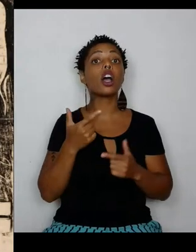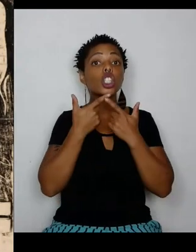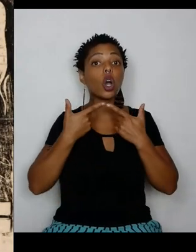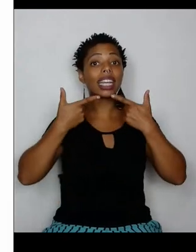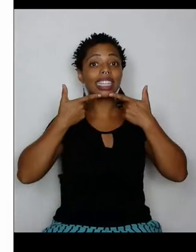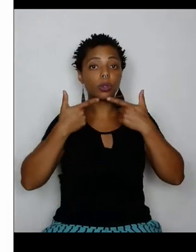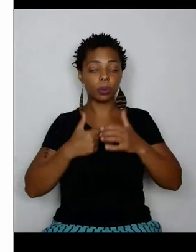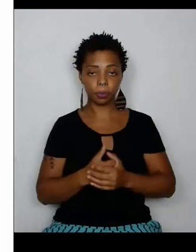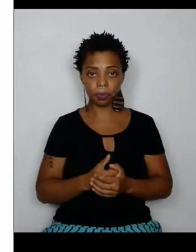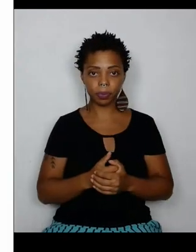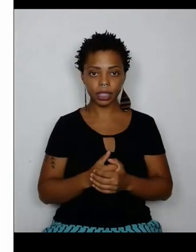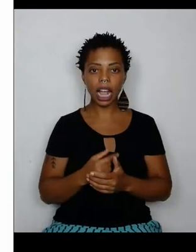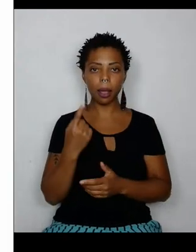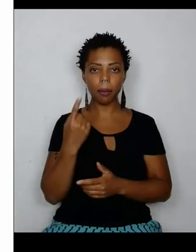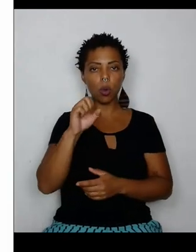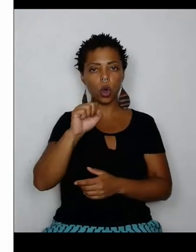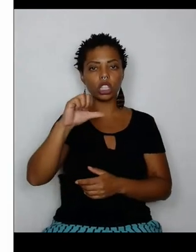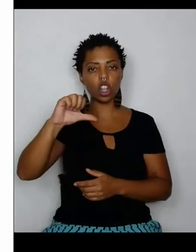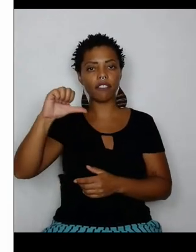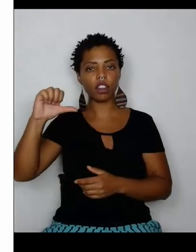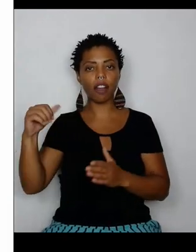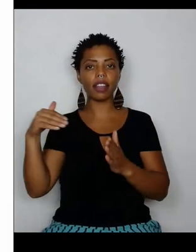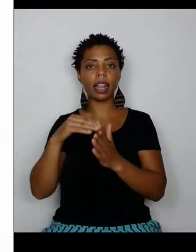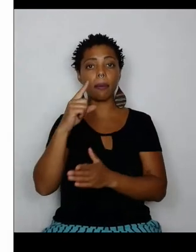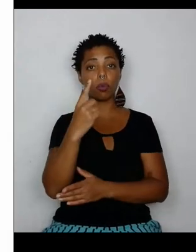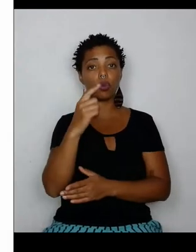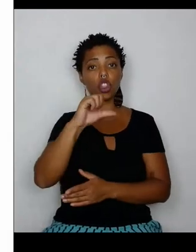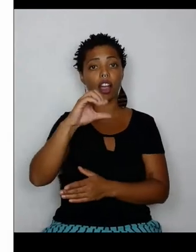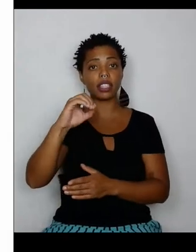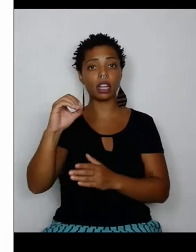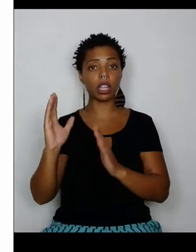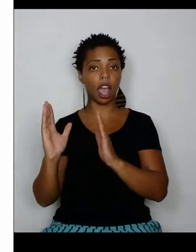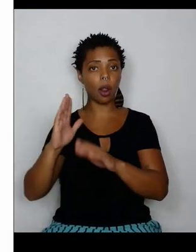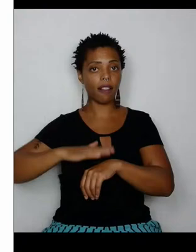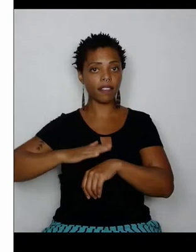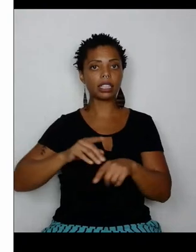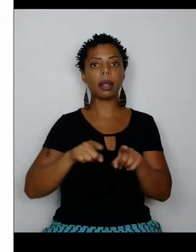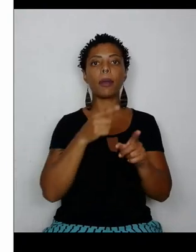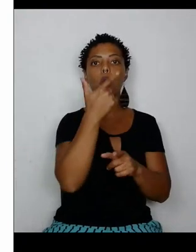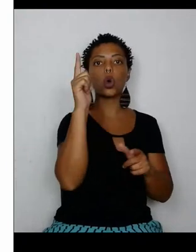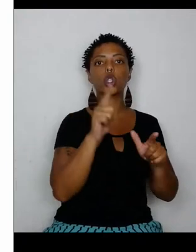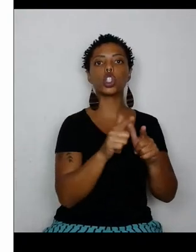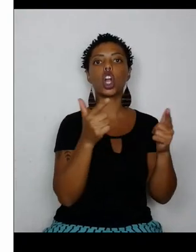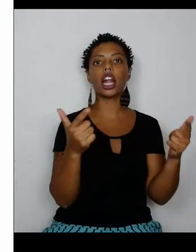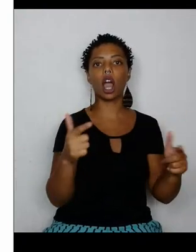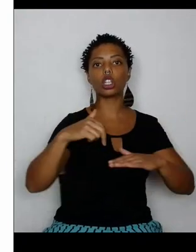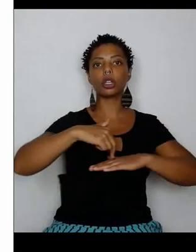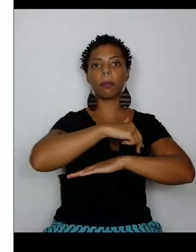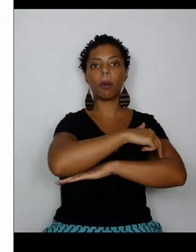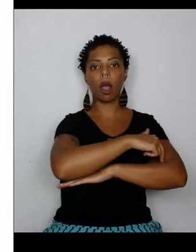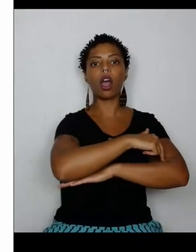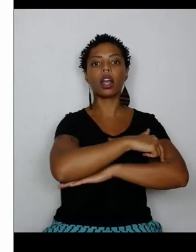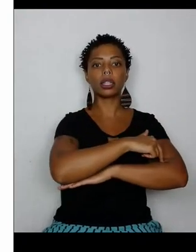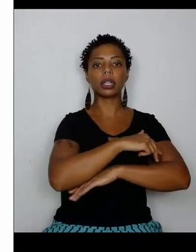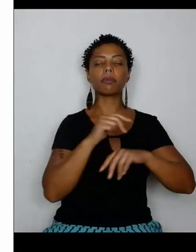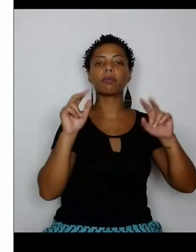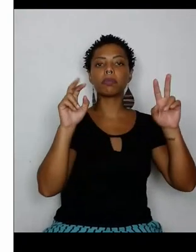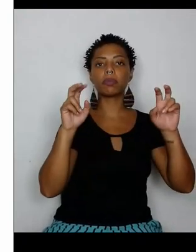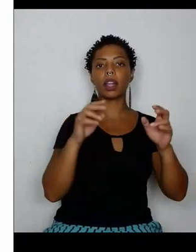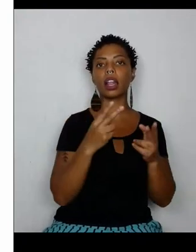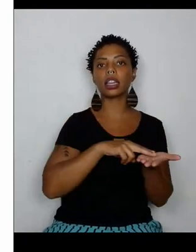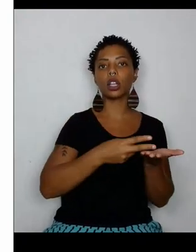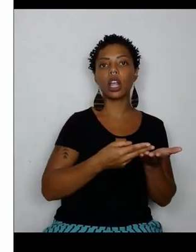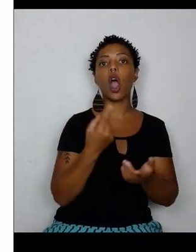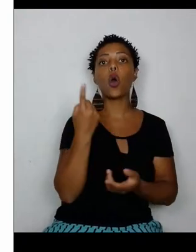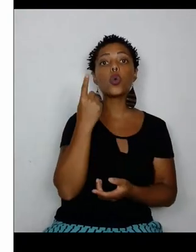and the idiosyncratic fashion journal la denier mode or the latest fashion published by the symbolist